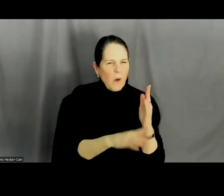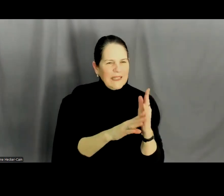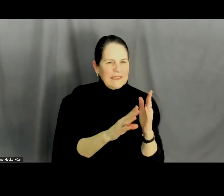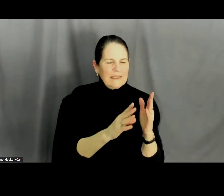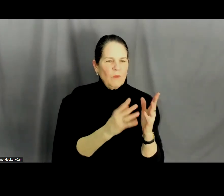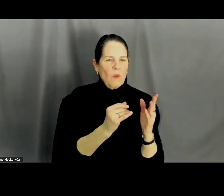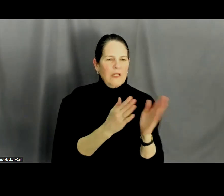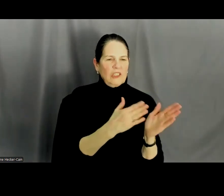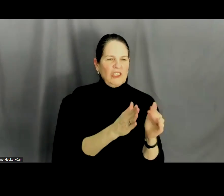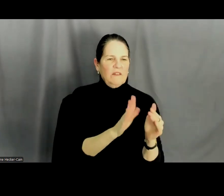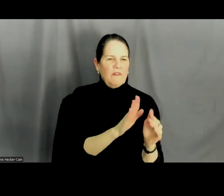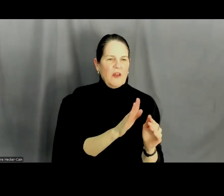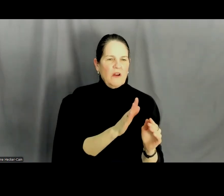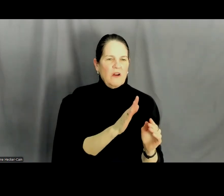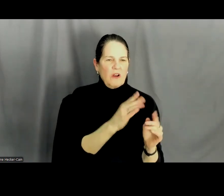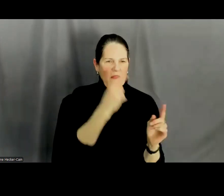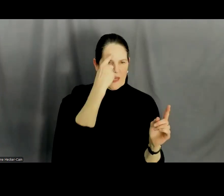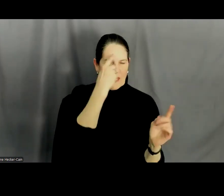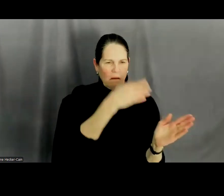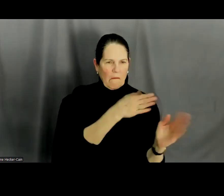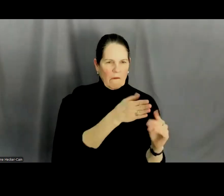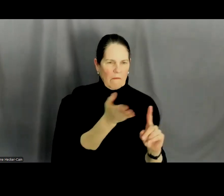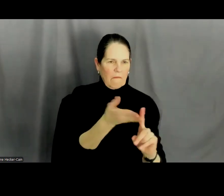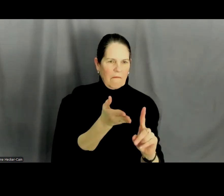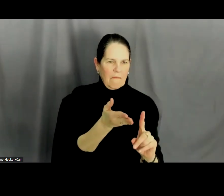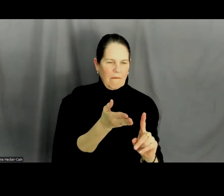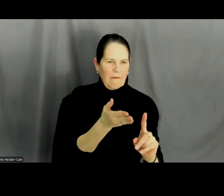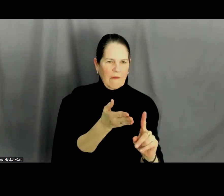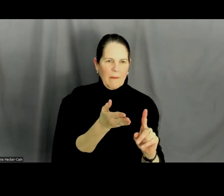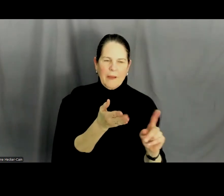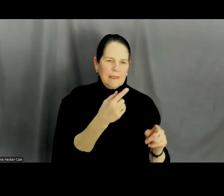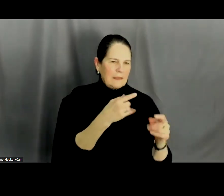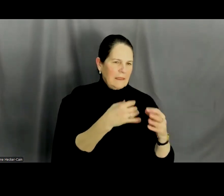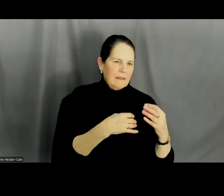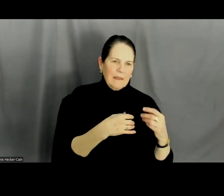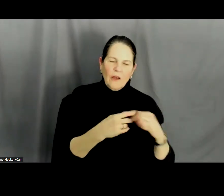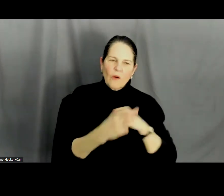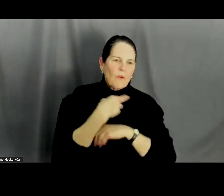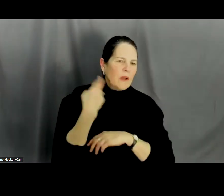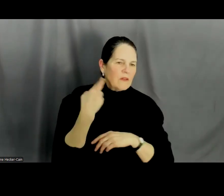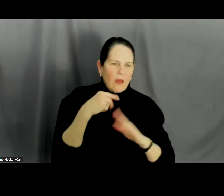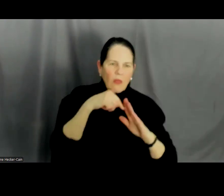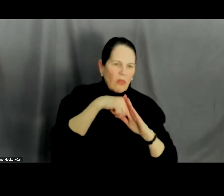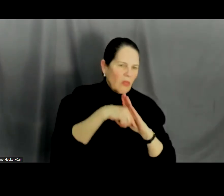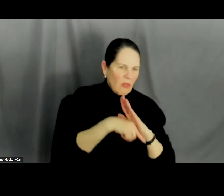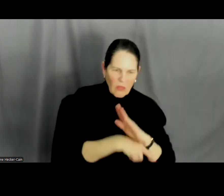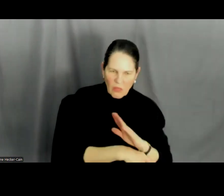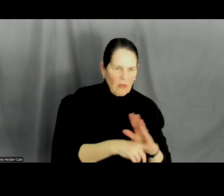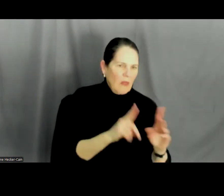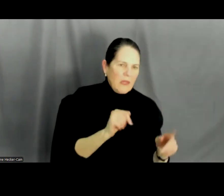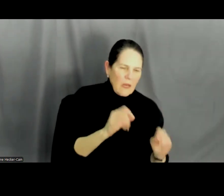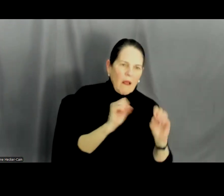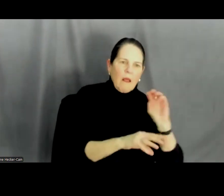want to see and like where our end goal is, because you can get really bogged down in the data. Like what is the story we're trying to tell and